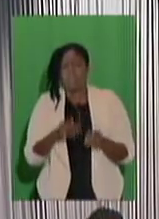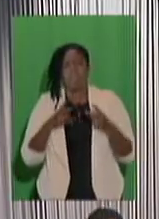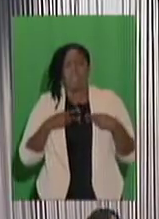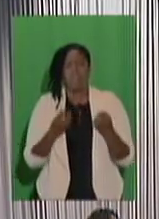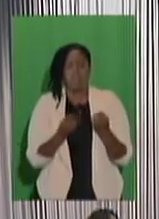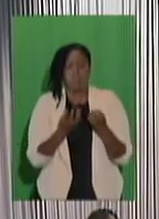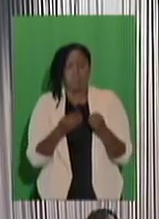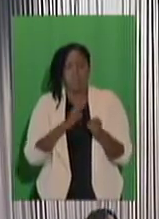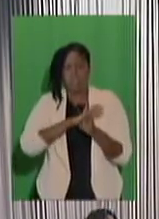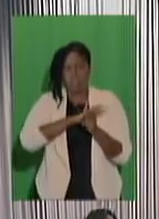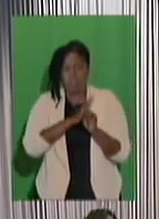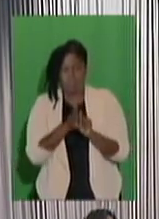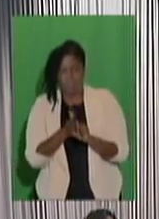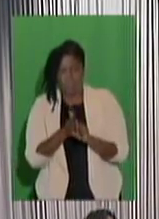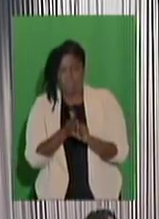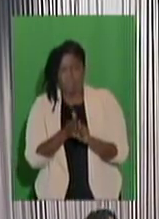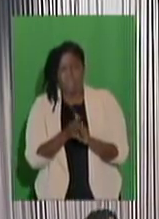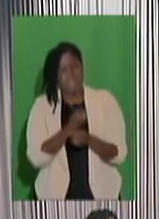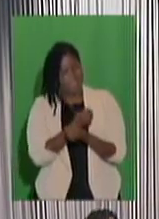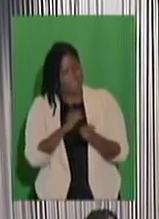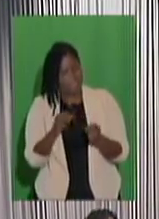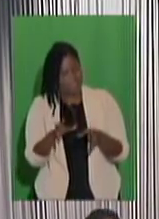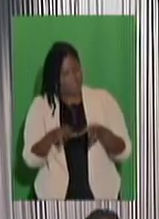including locally?